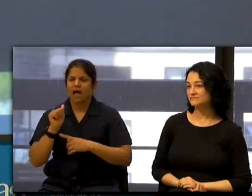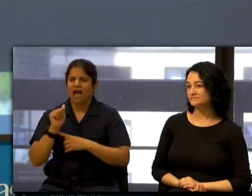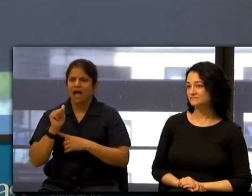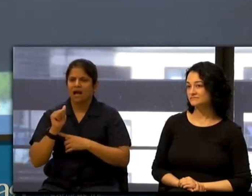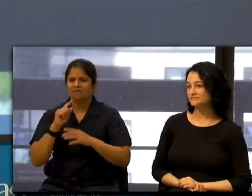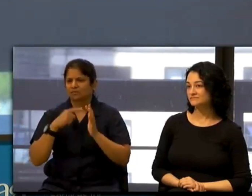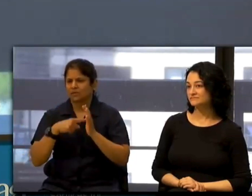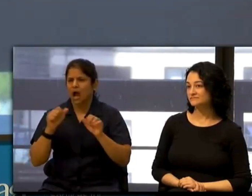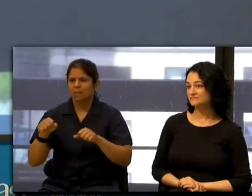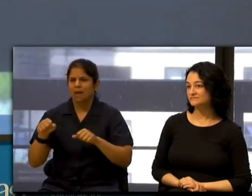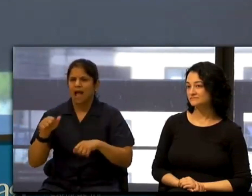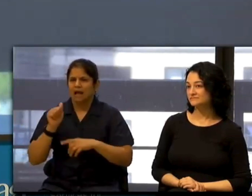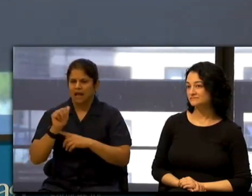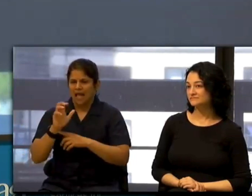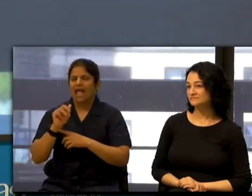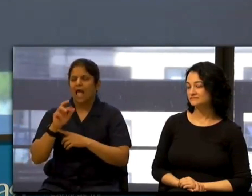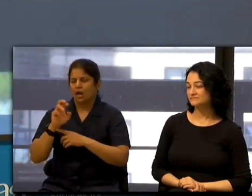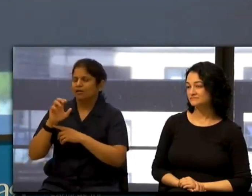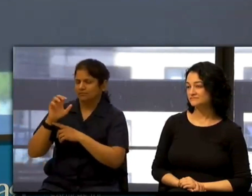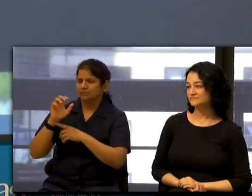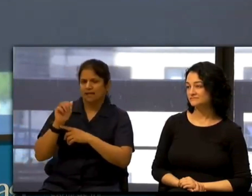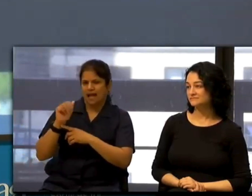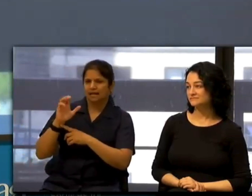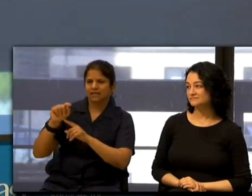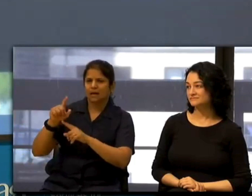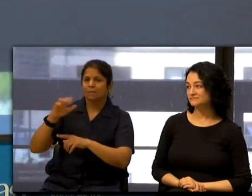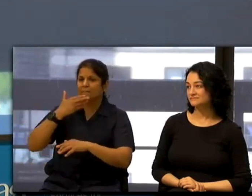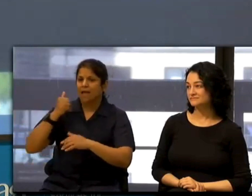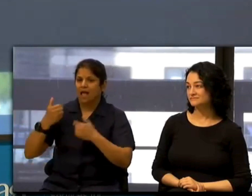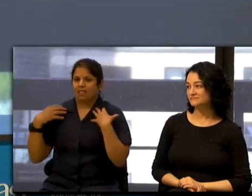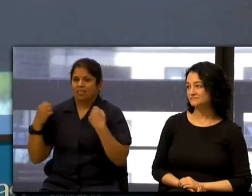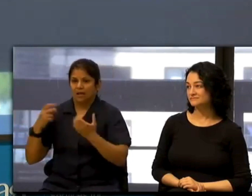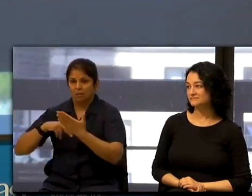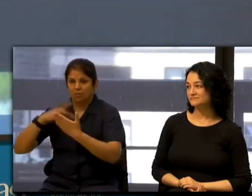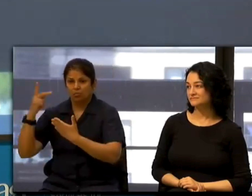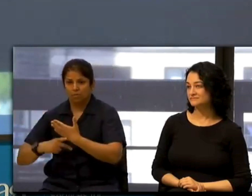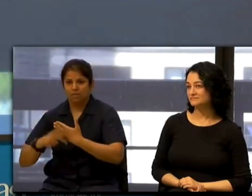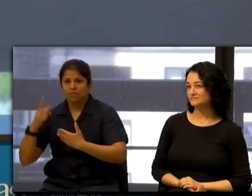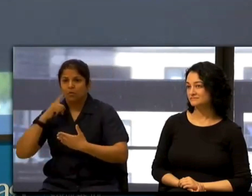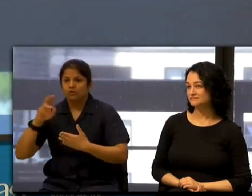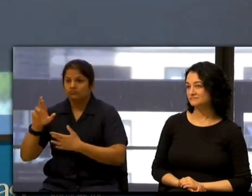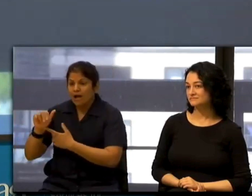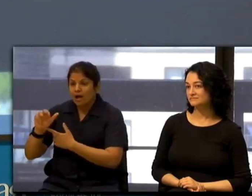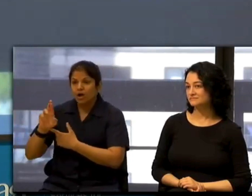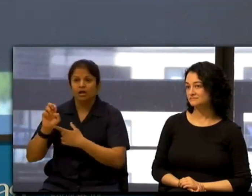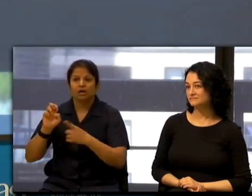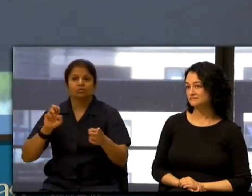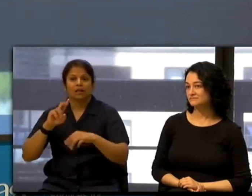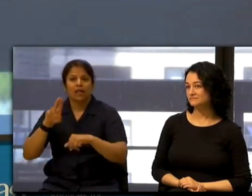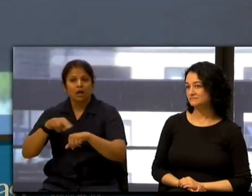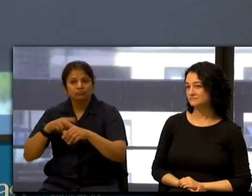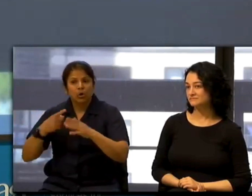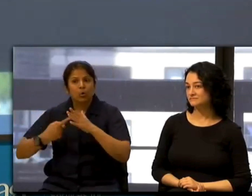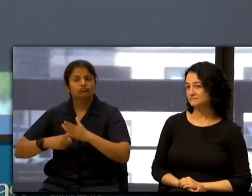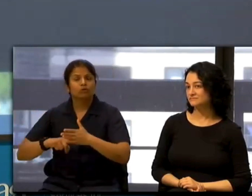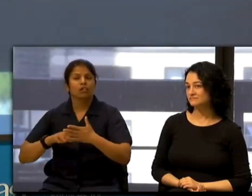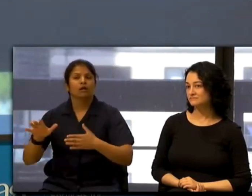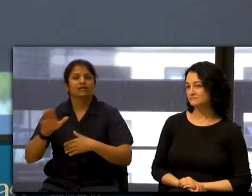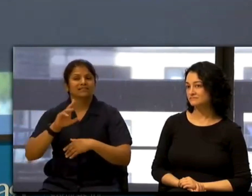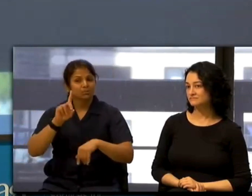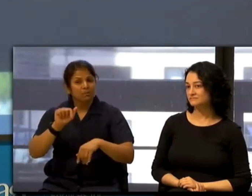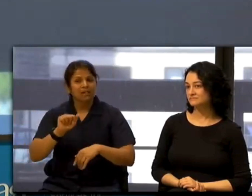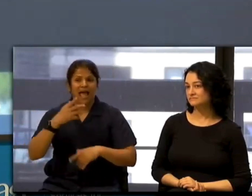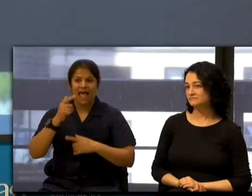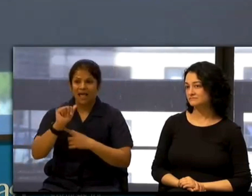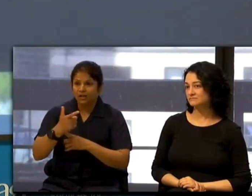programs based on race, national origin, sexual orientation and gender identity, disability, and age.